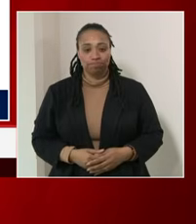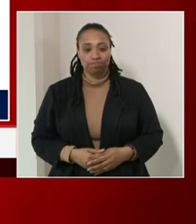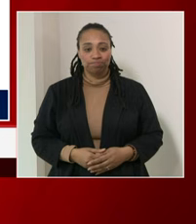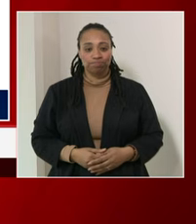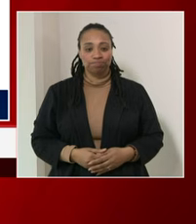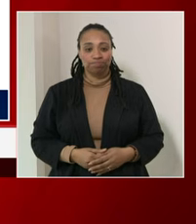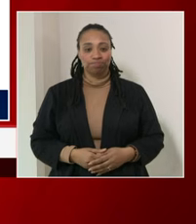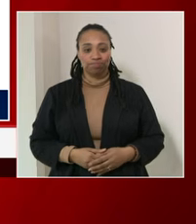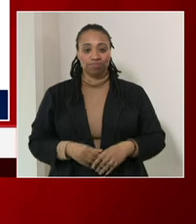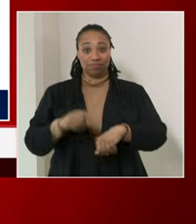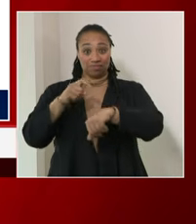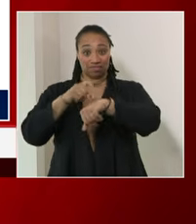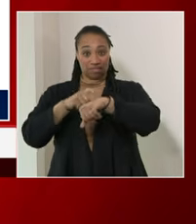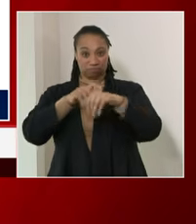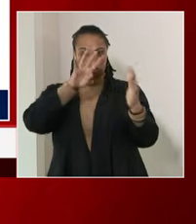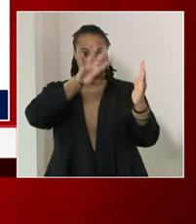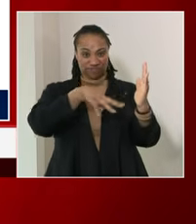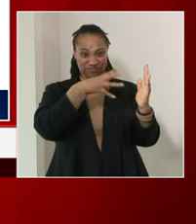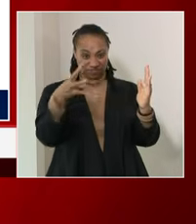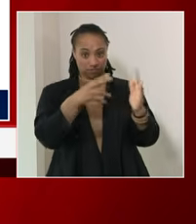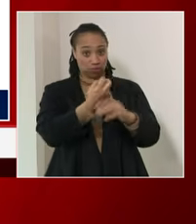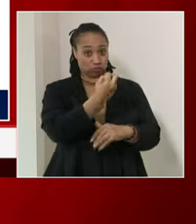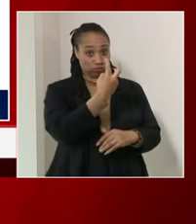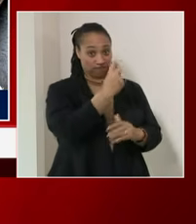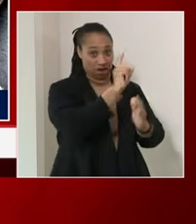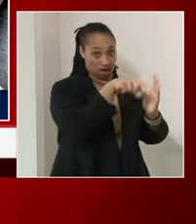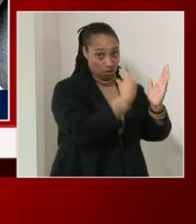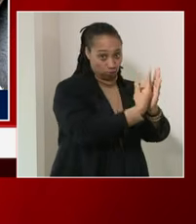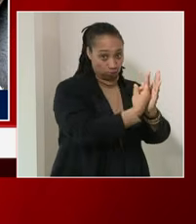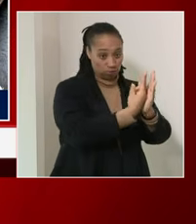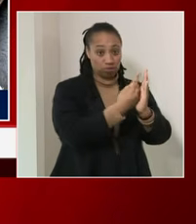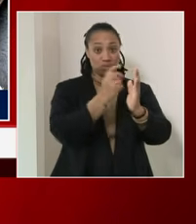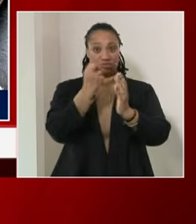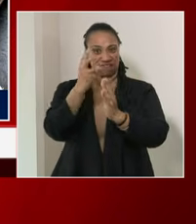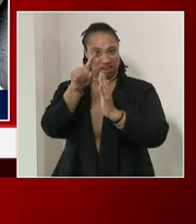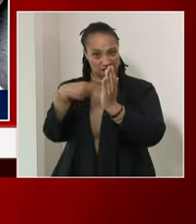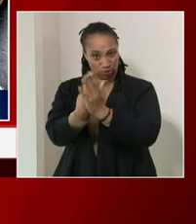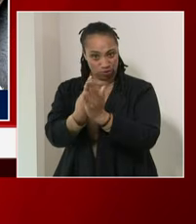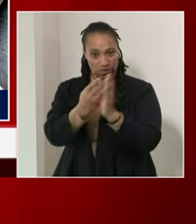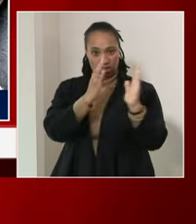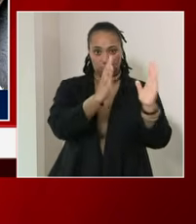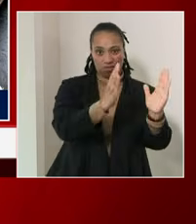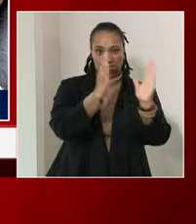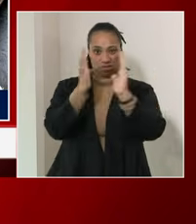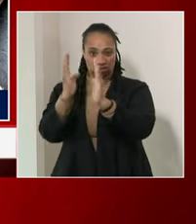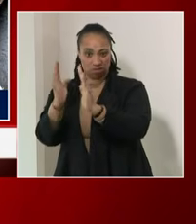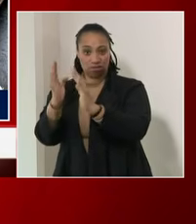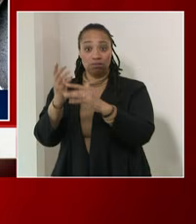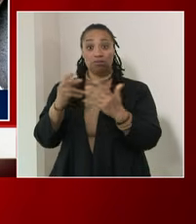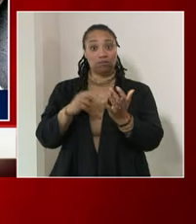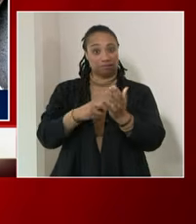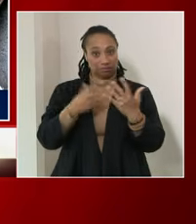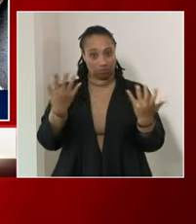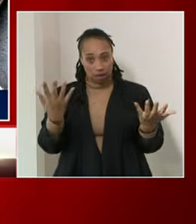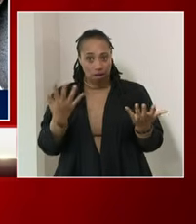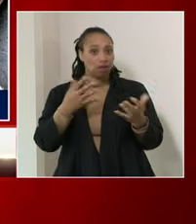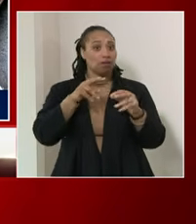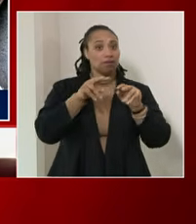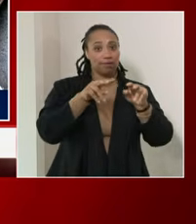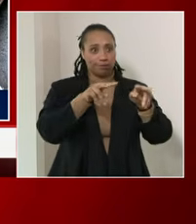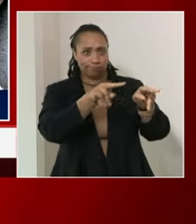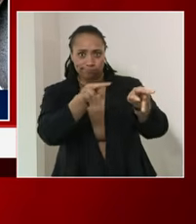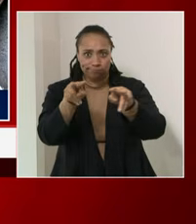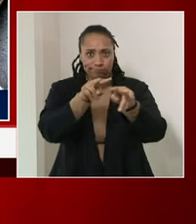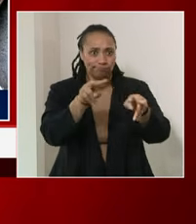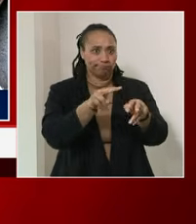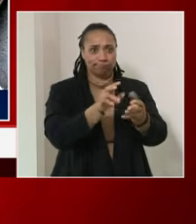we also began front-side collections. So on Saturday and Sunday, we ran the Monday and Tuesday routes, which enabled us to get